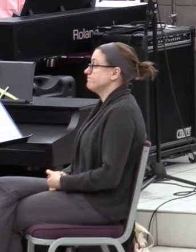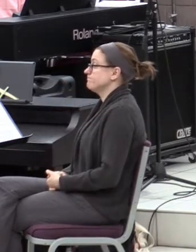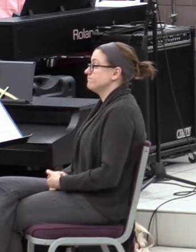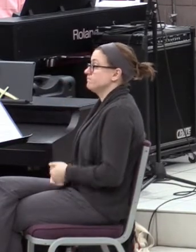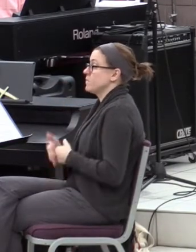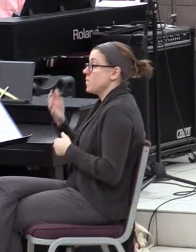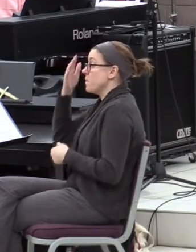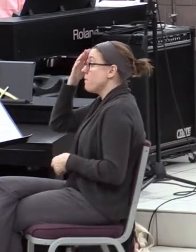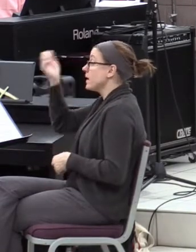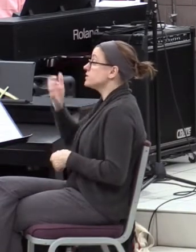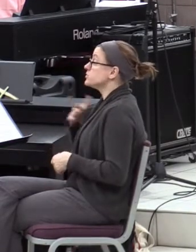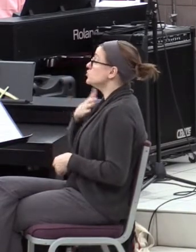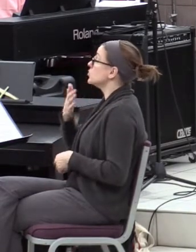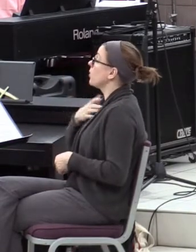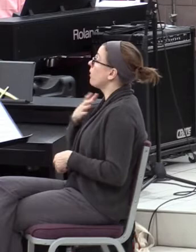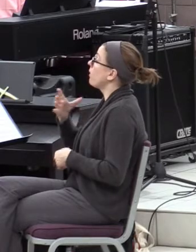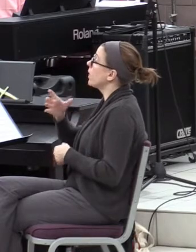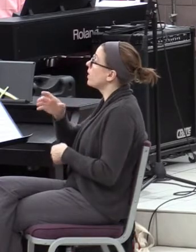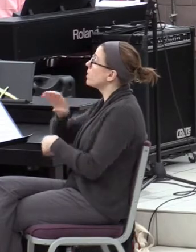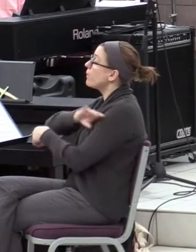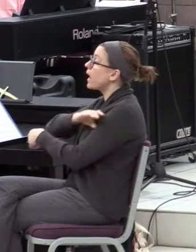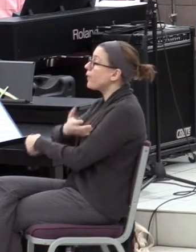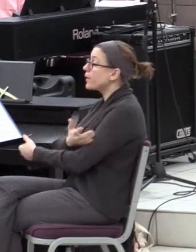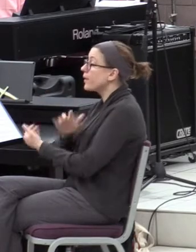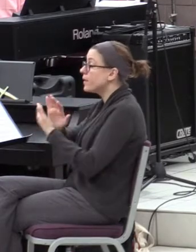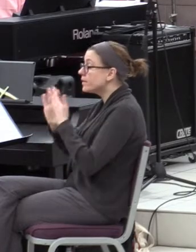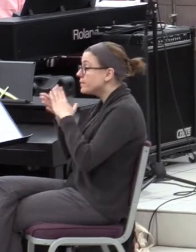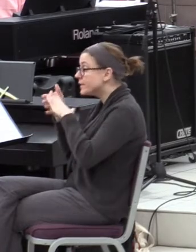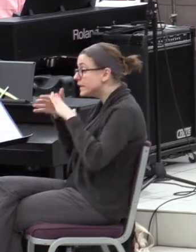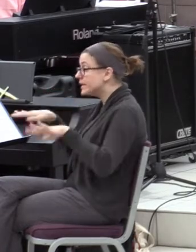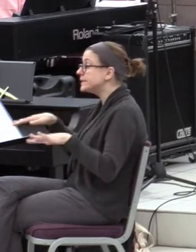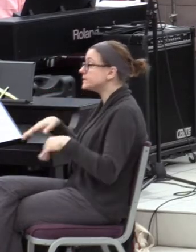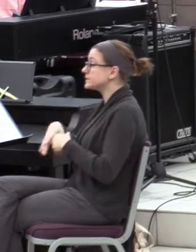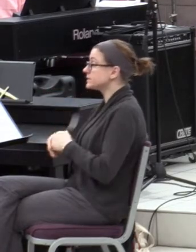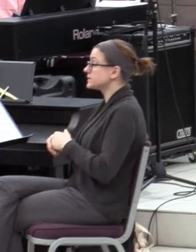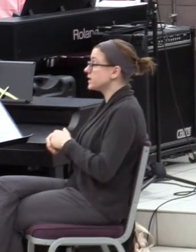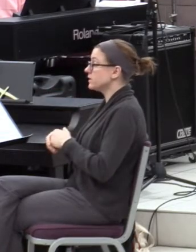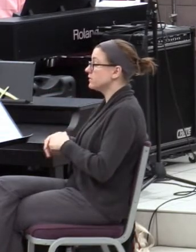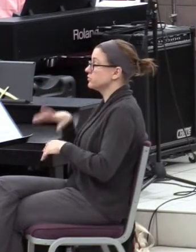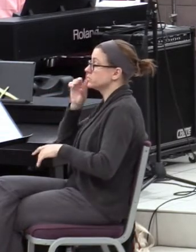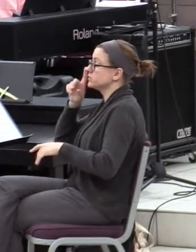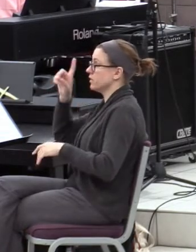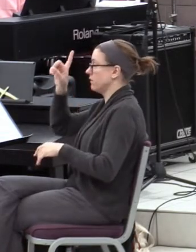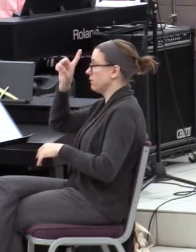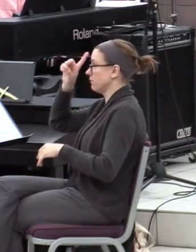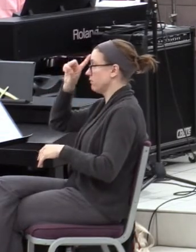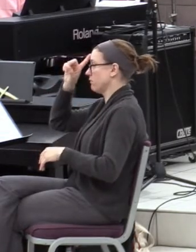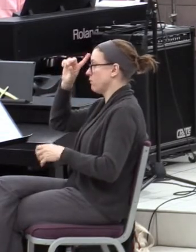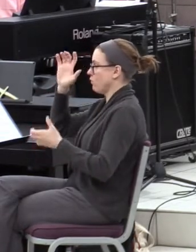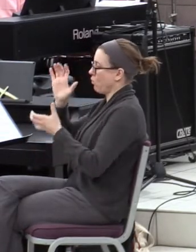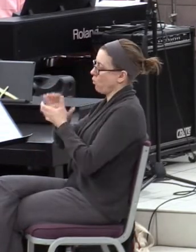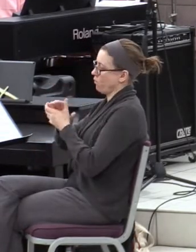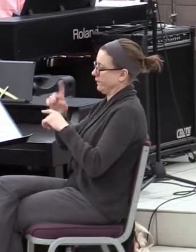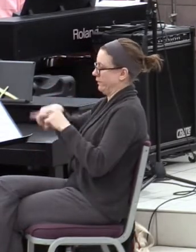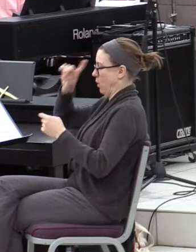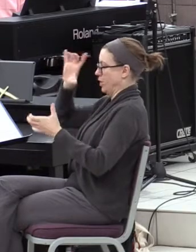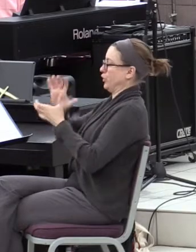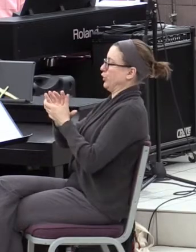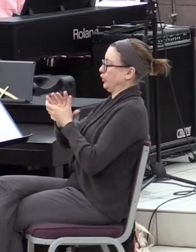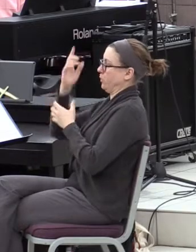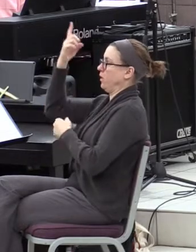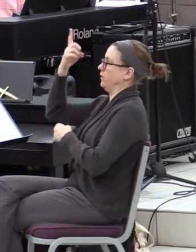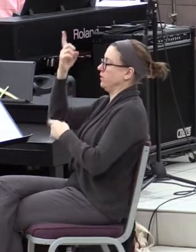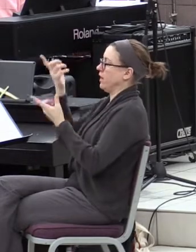Because the joy, the power, the peace, the wonder happens. It's because